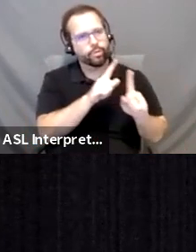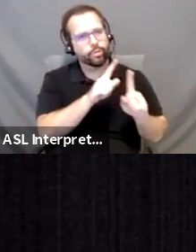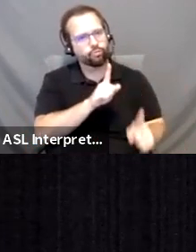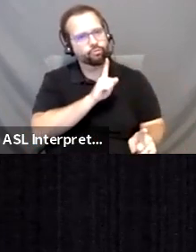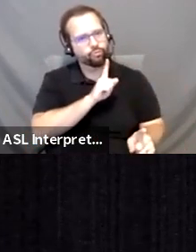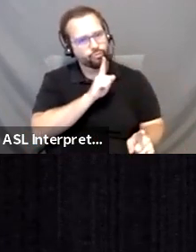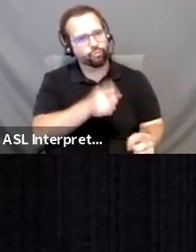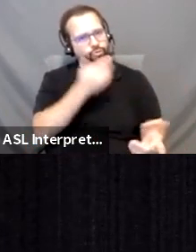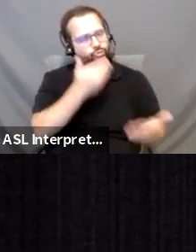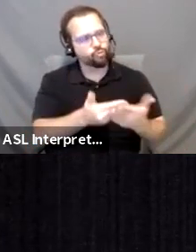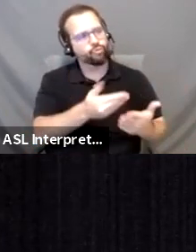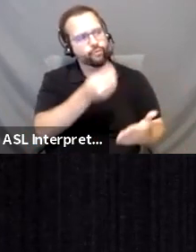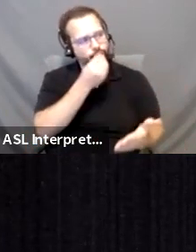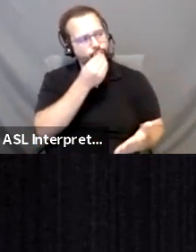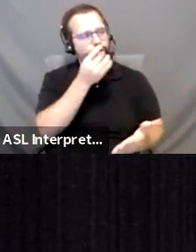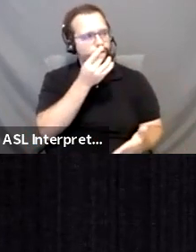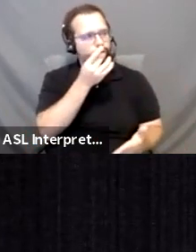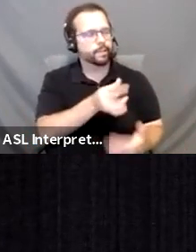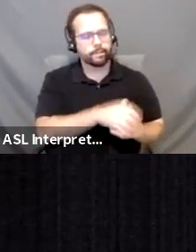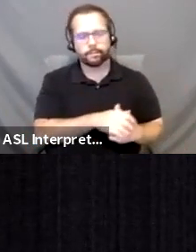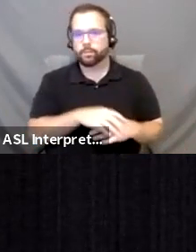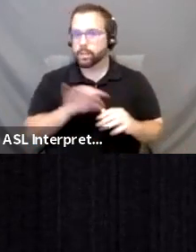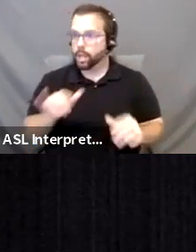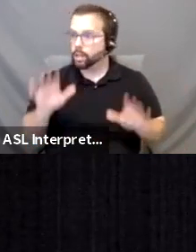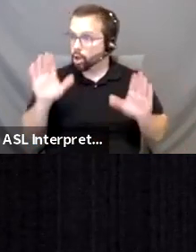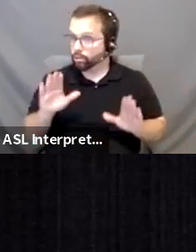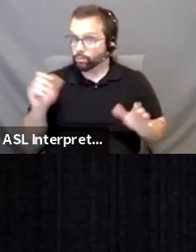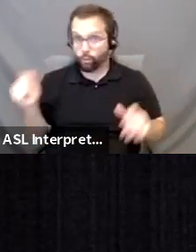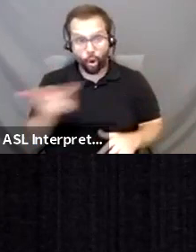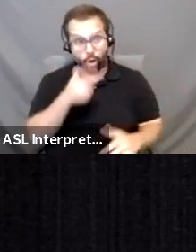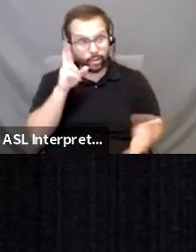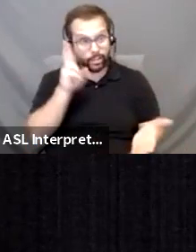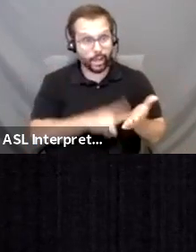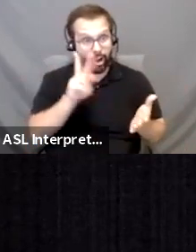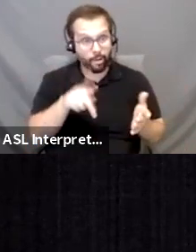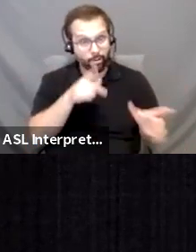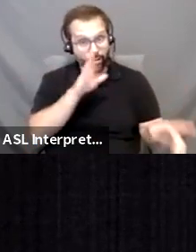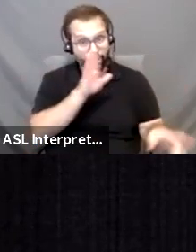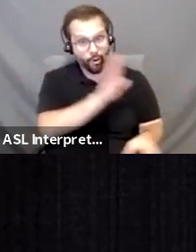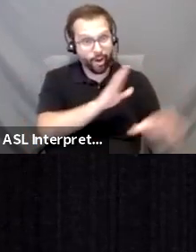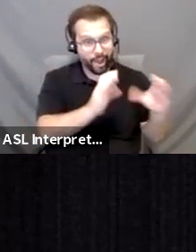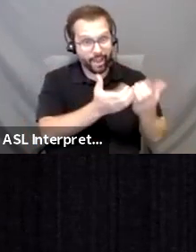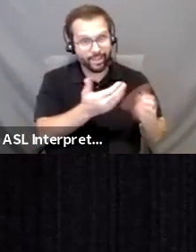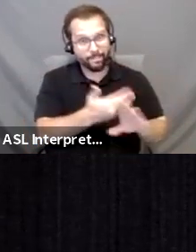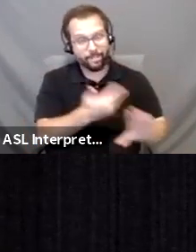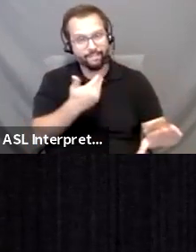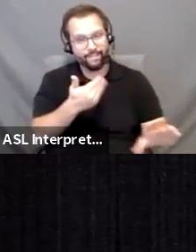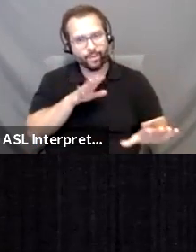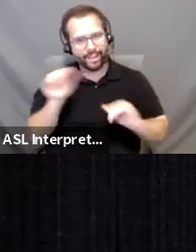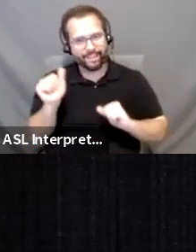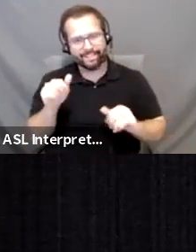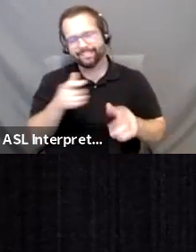All right. Well, that is awesome. So everybody sign up for that class for leaving today. I'm just